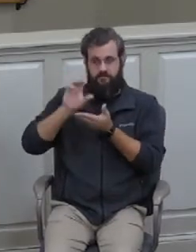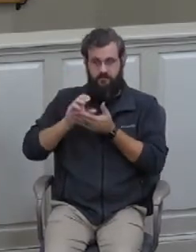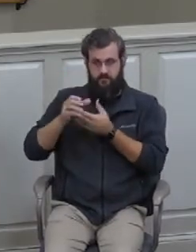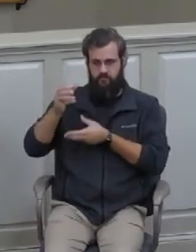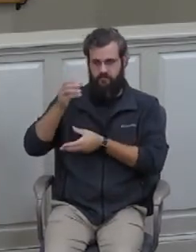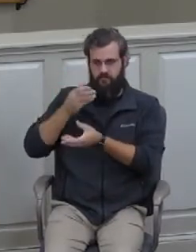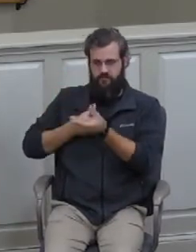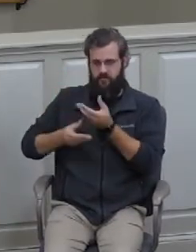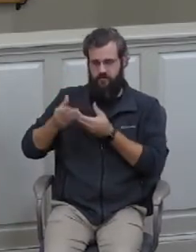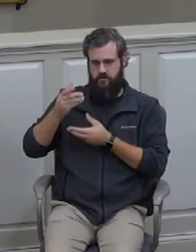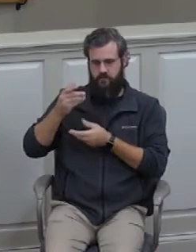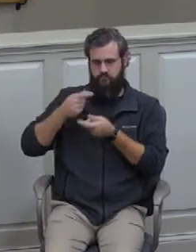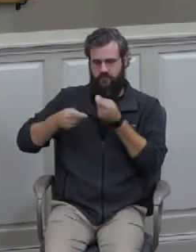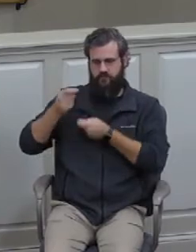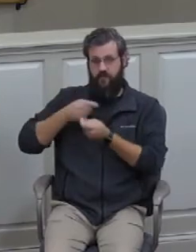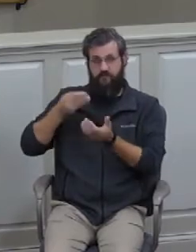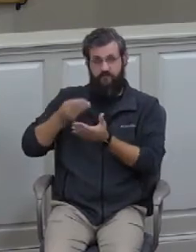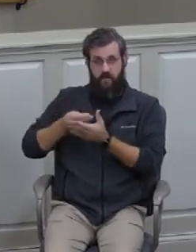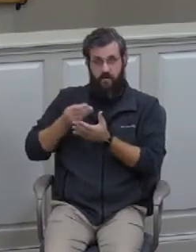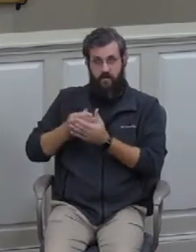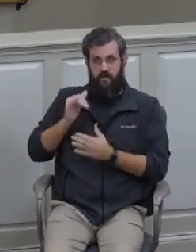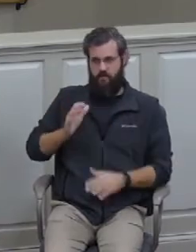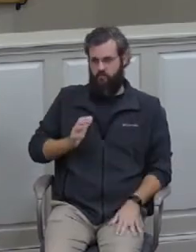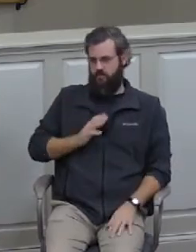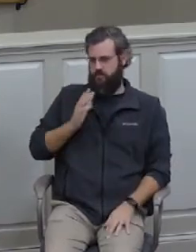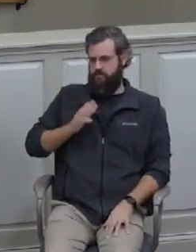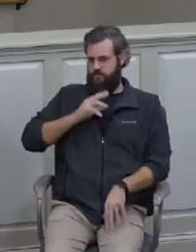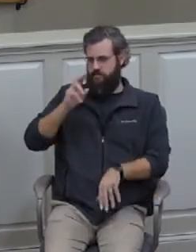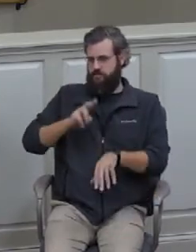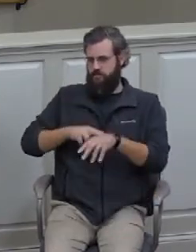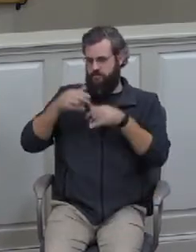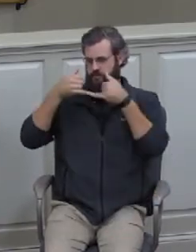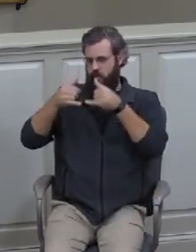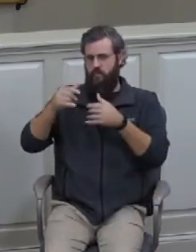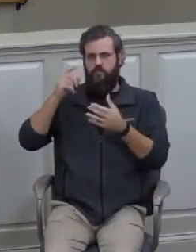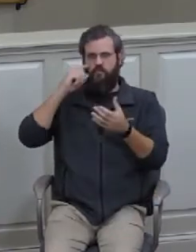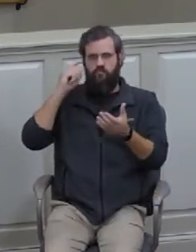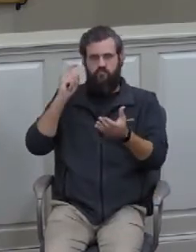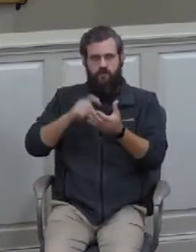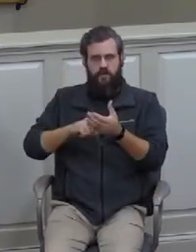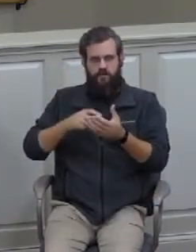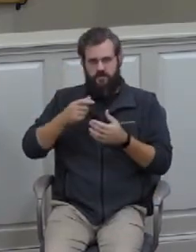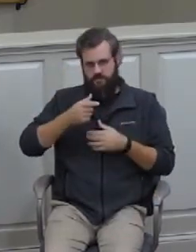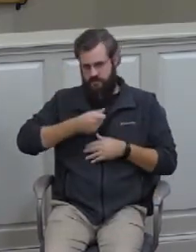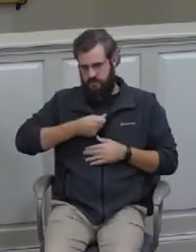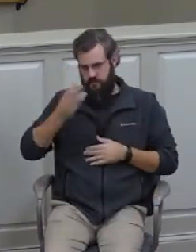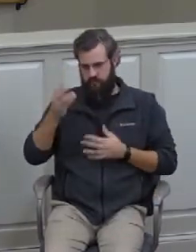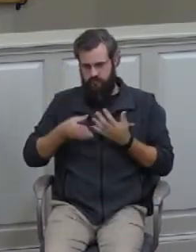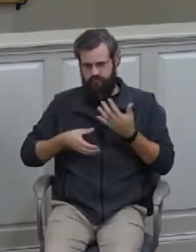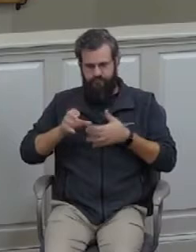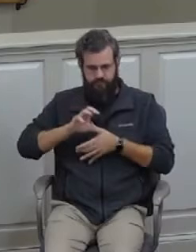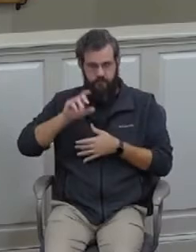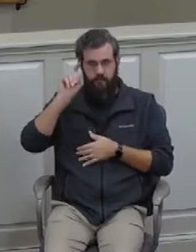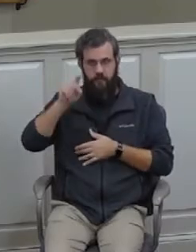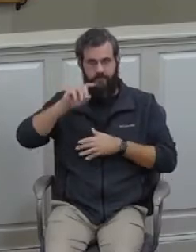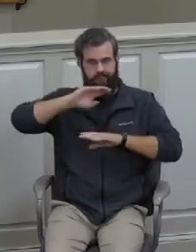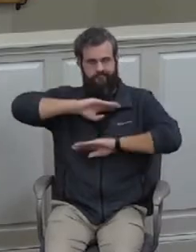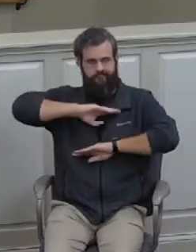very prestigious national awards that recognize several criteria that must be